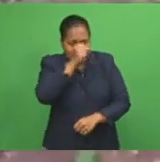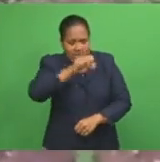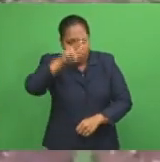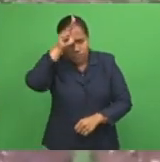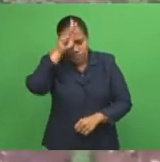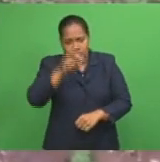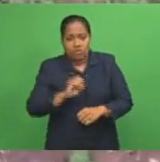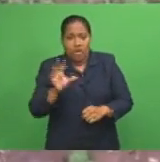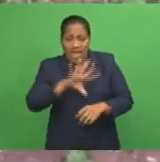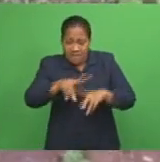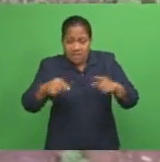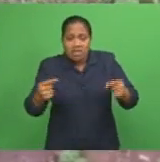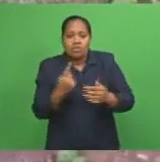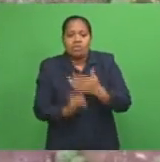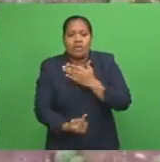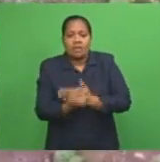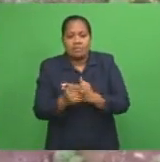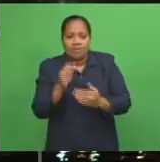kept confidential.